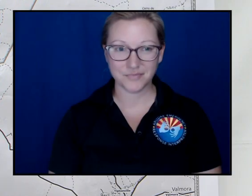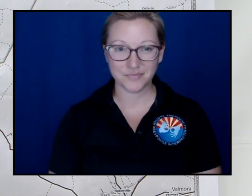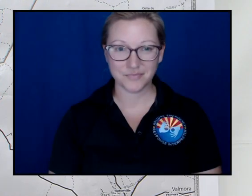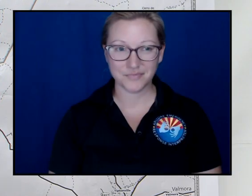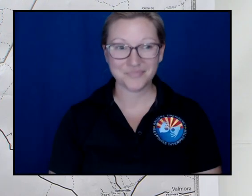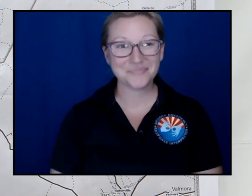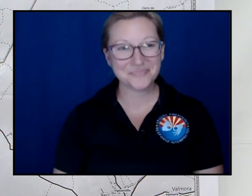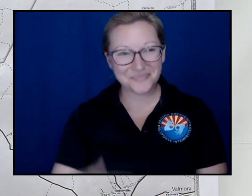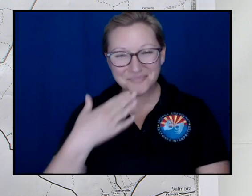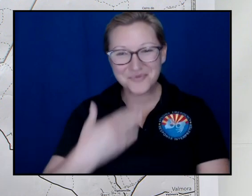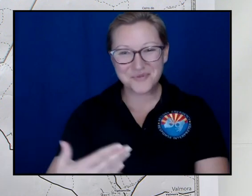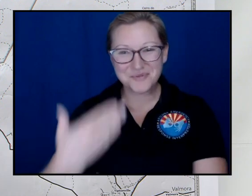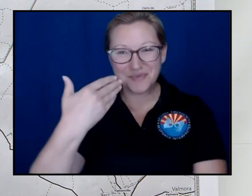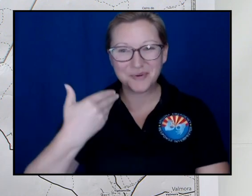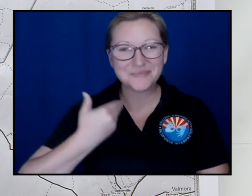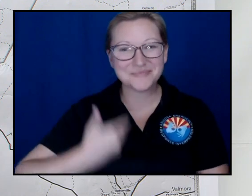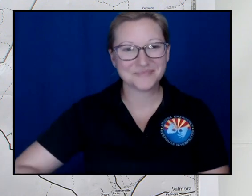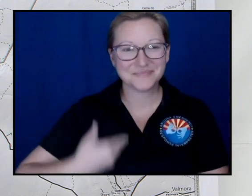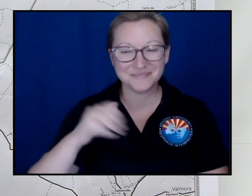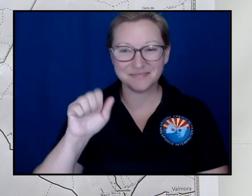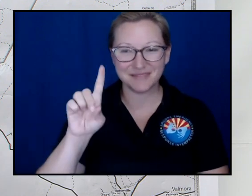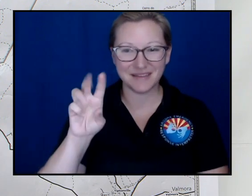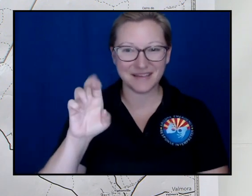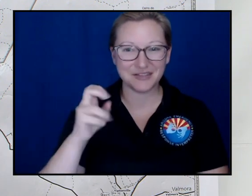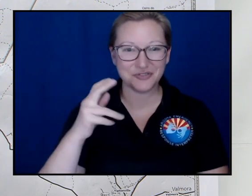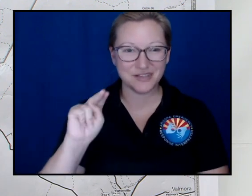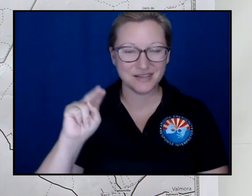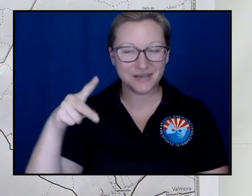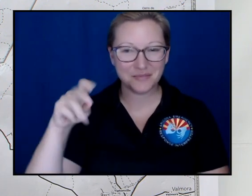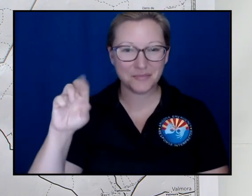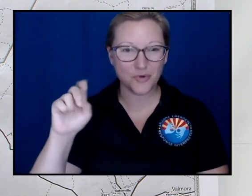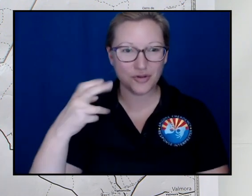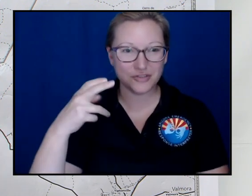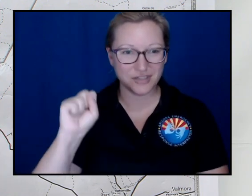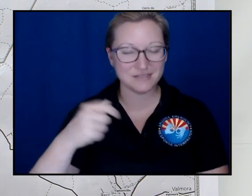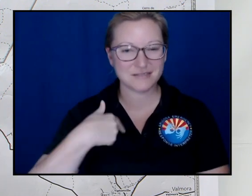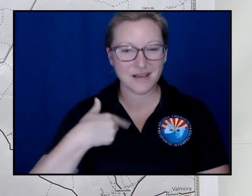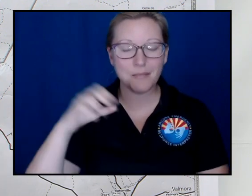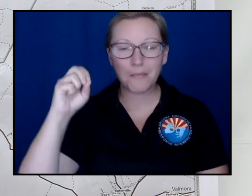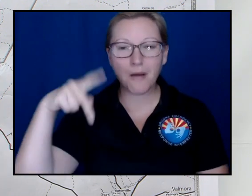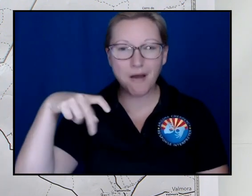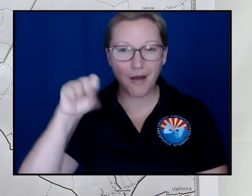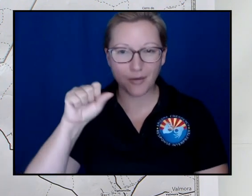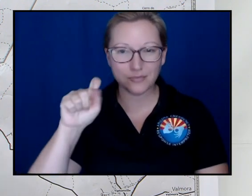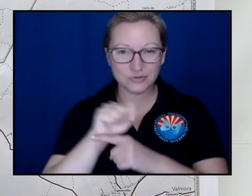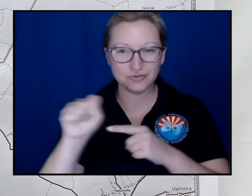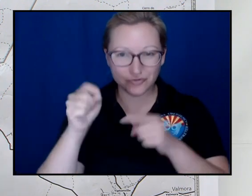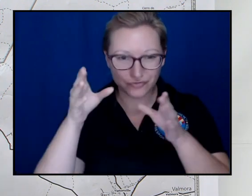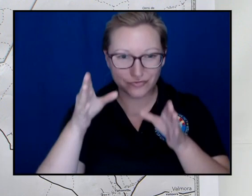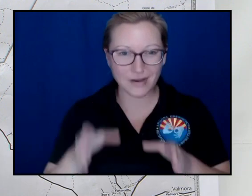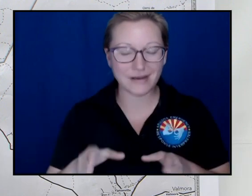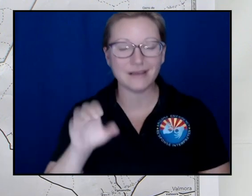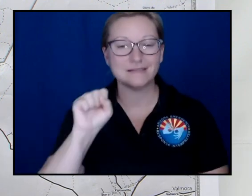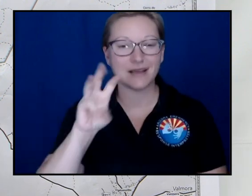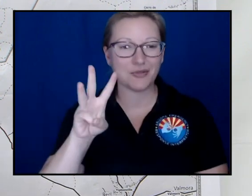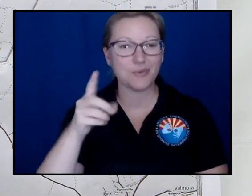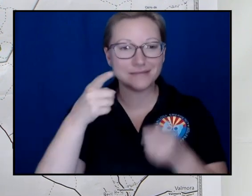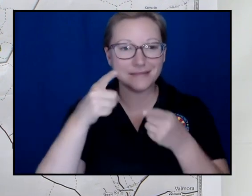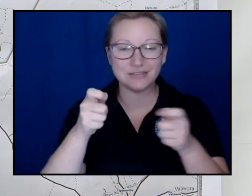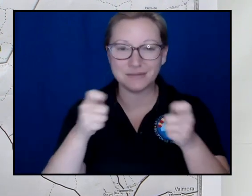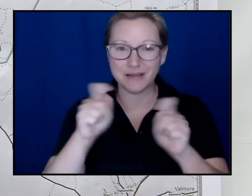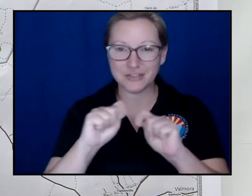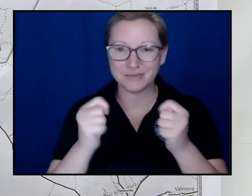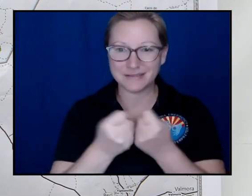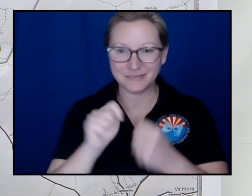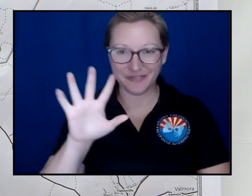Good morning, everybody. Adrian Porchas, Operations Trainee with Southwest Incident Management Team 5. I'll be